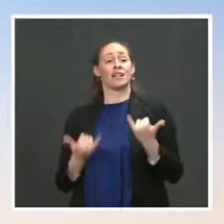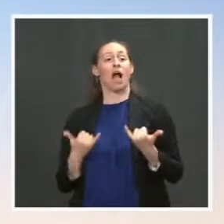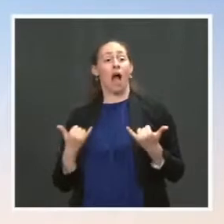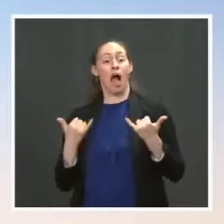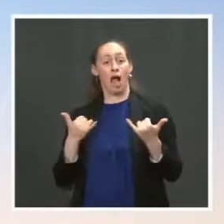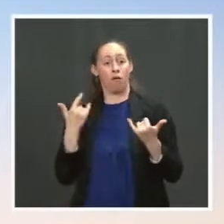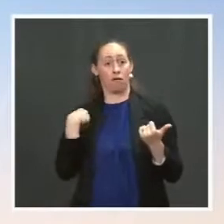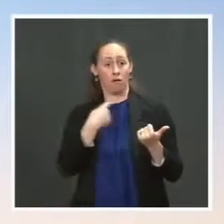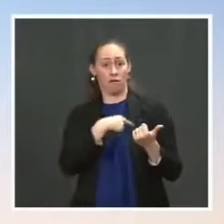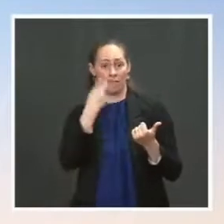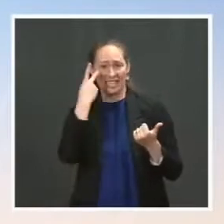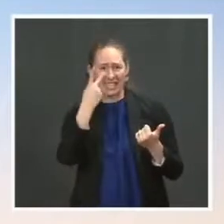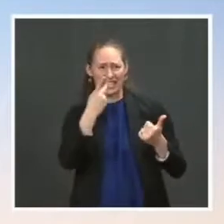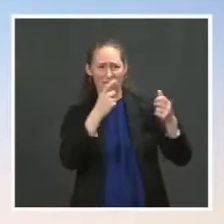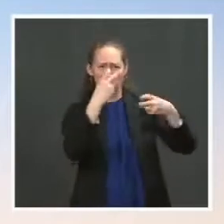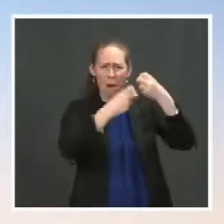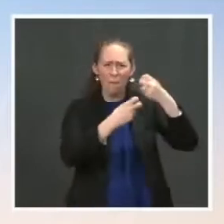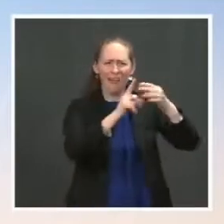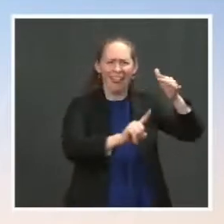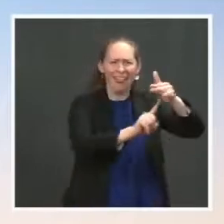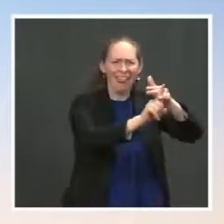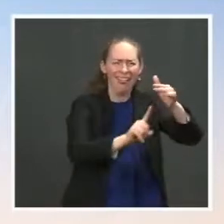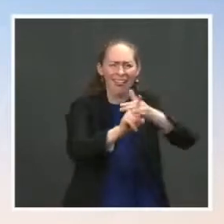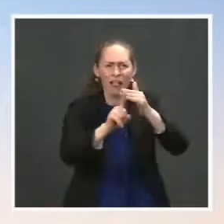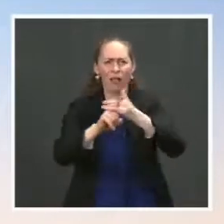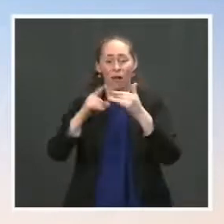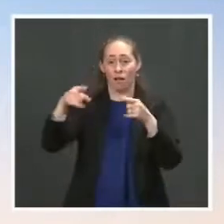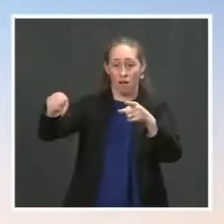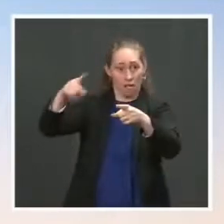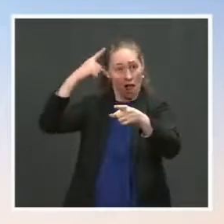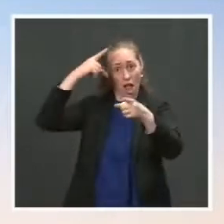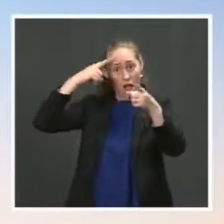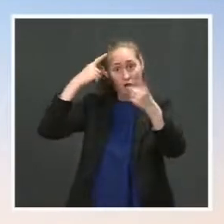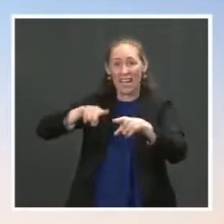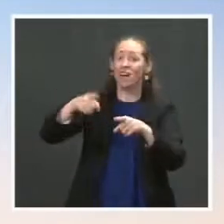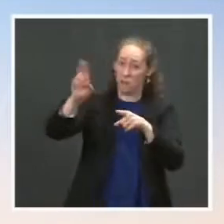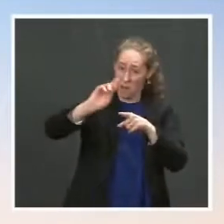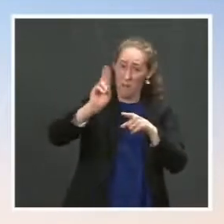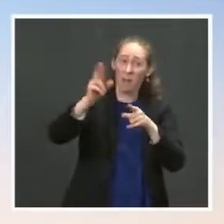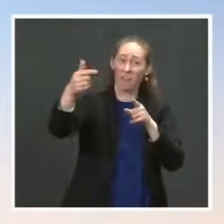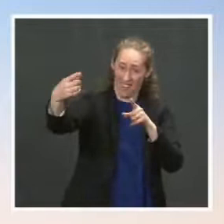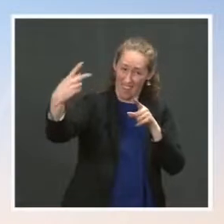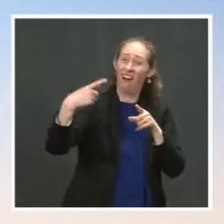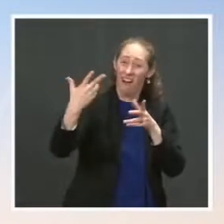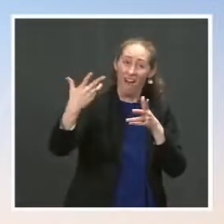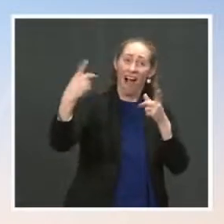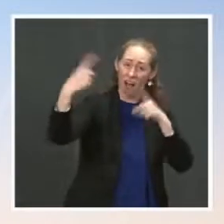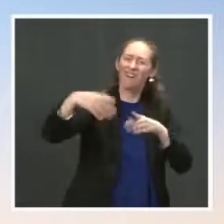range of issues where there is agreement among Republicans as well that we need to work together to,